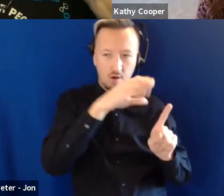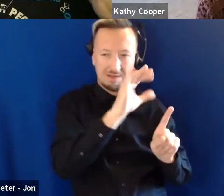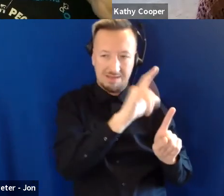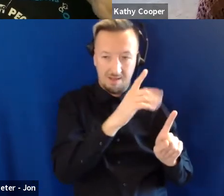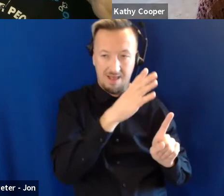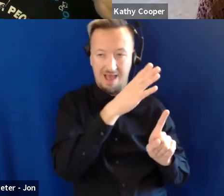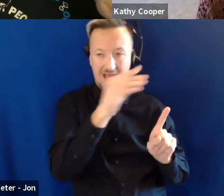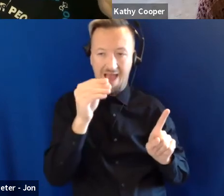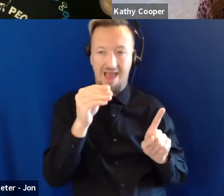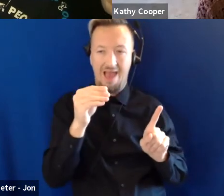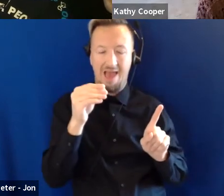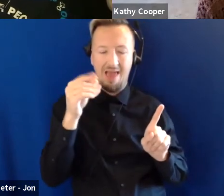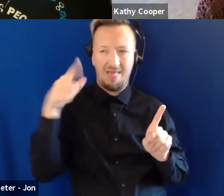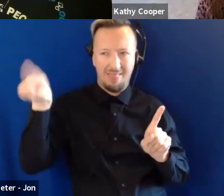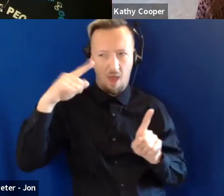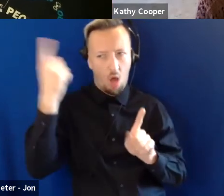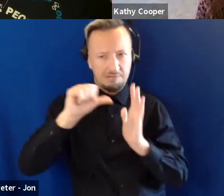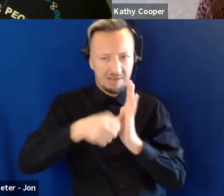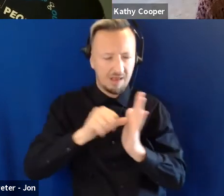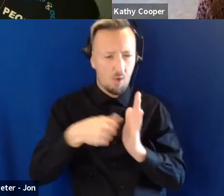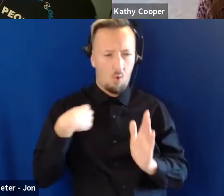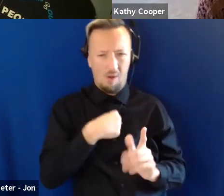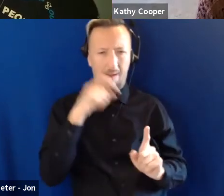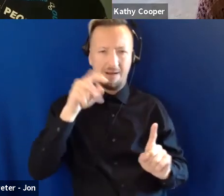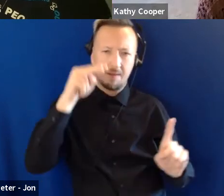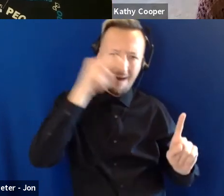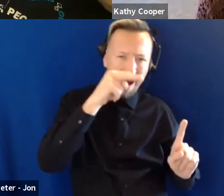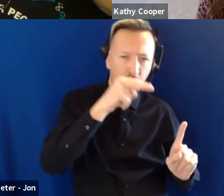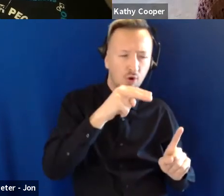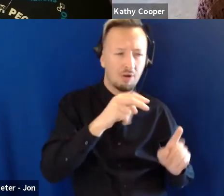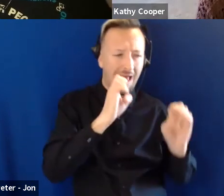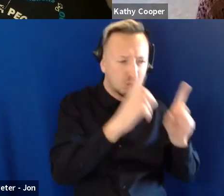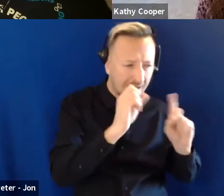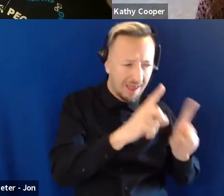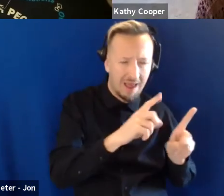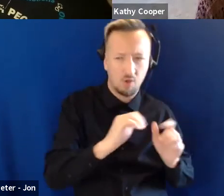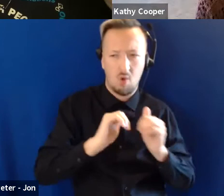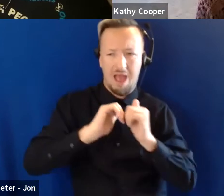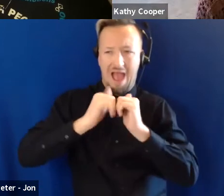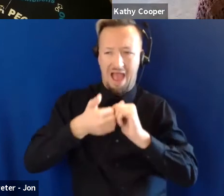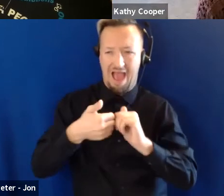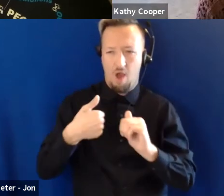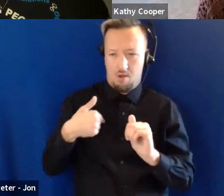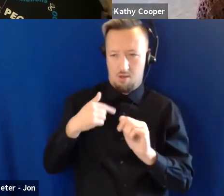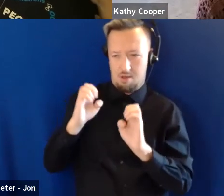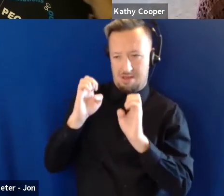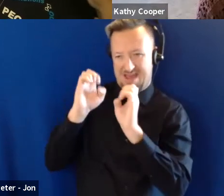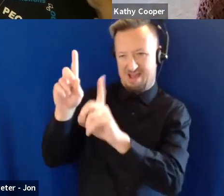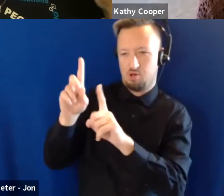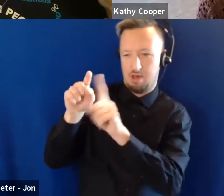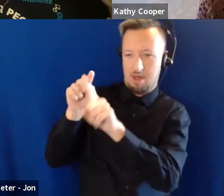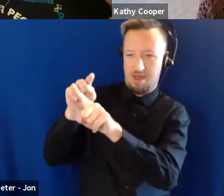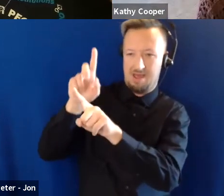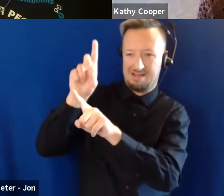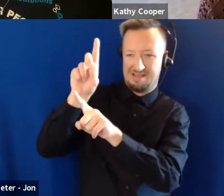for monitoring. What do you recommend for us to do to help educate their Department of Vocational Rehabilitation about the